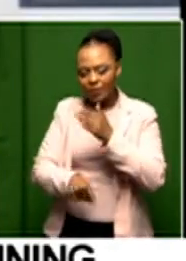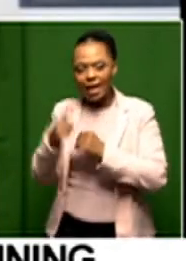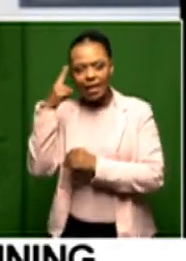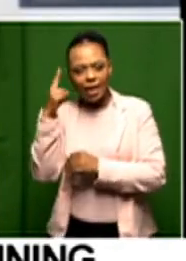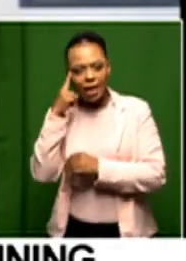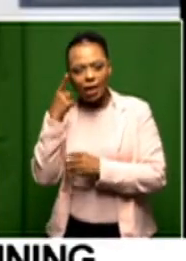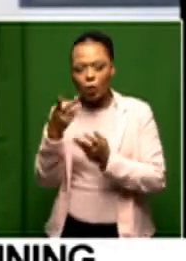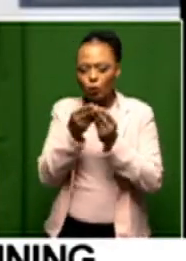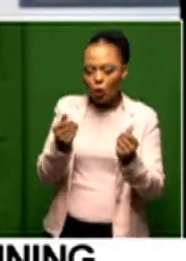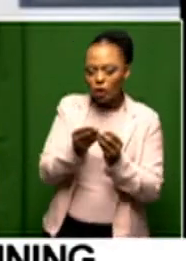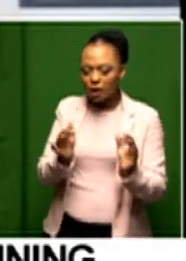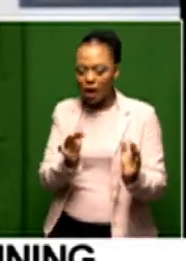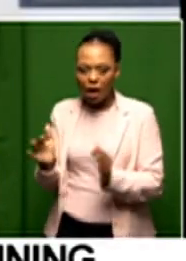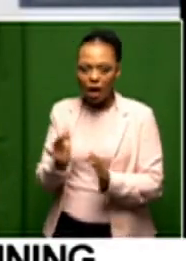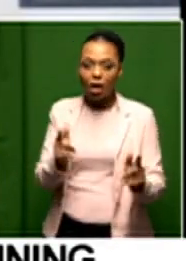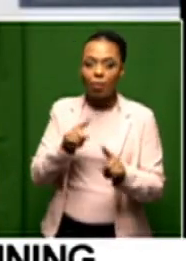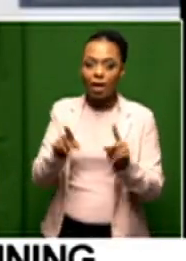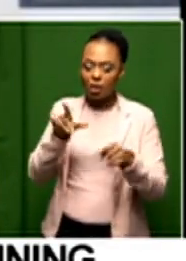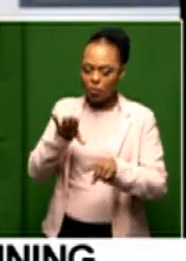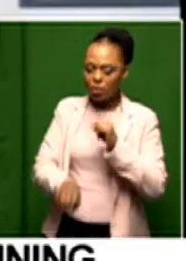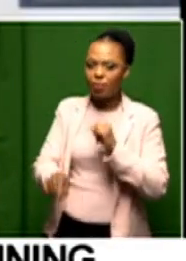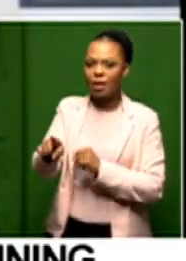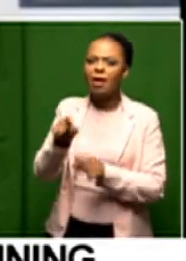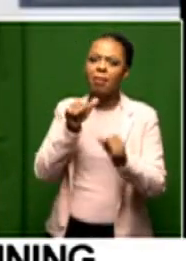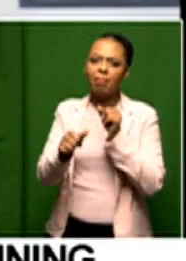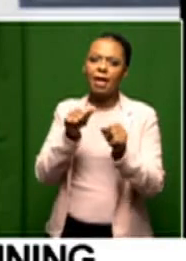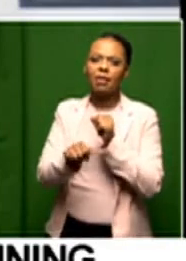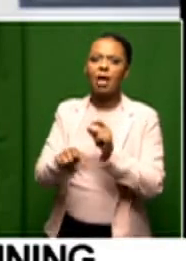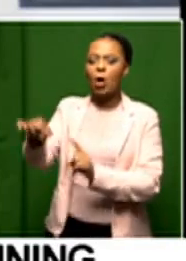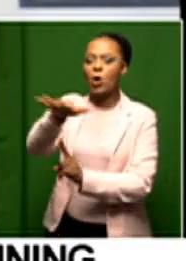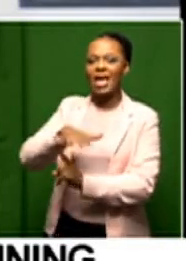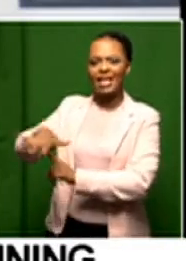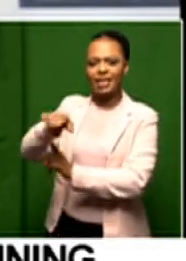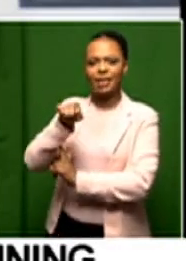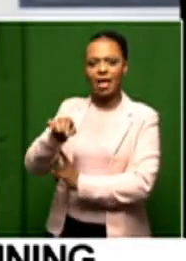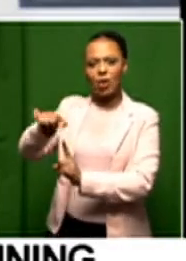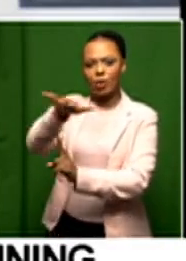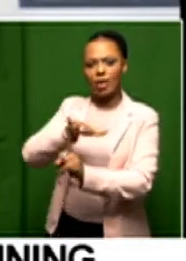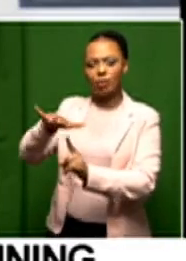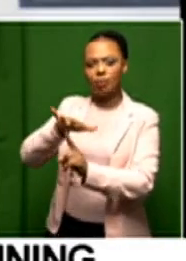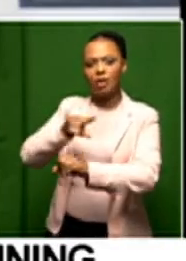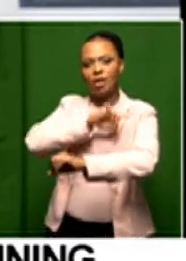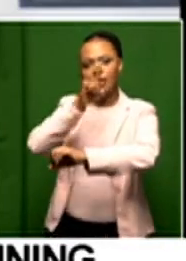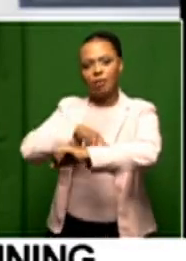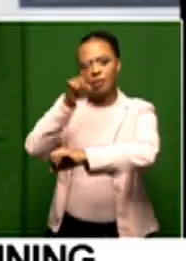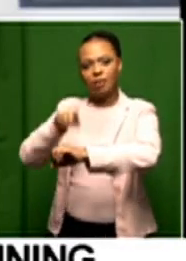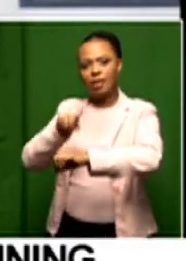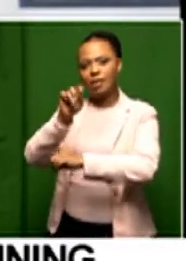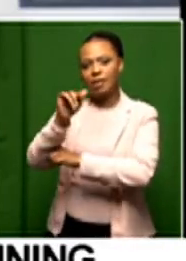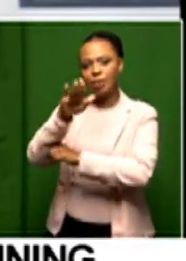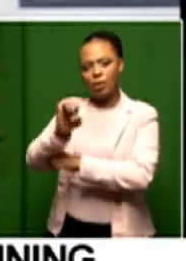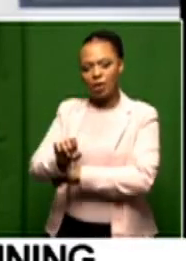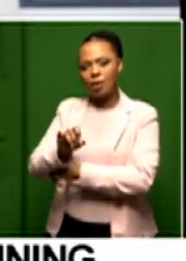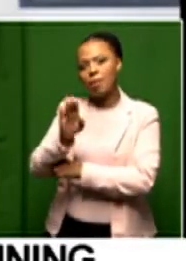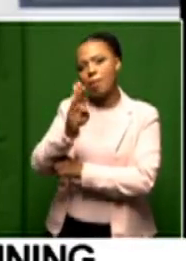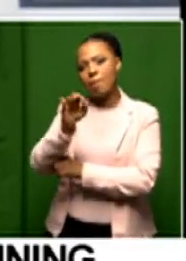solutions, etc., we found an even better location, which is the Table Bay Hotel at the waterfront.